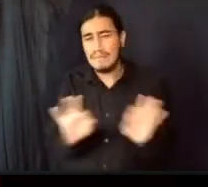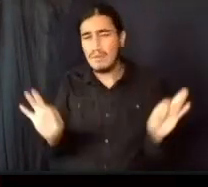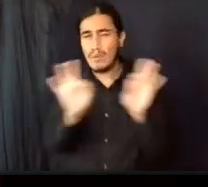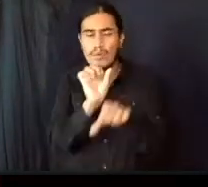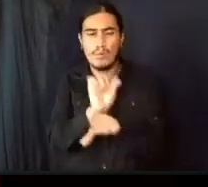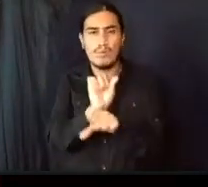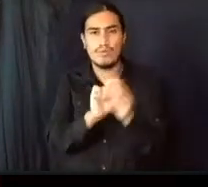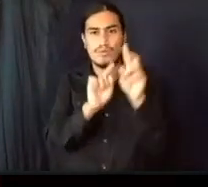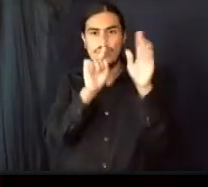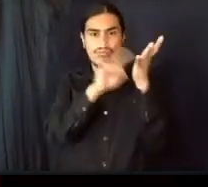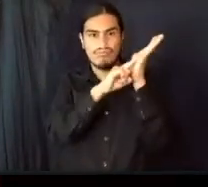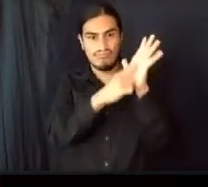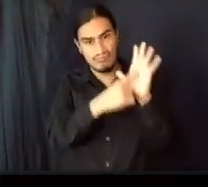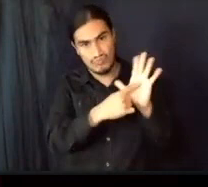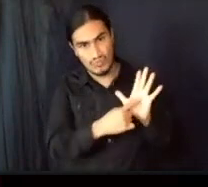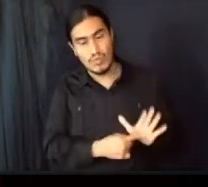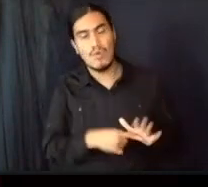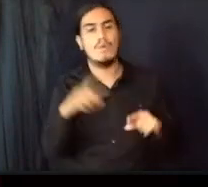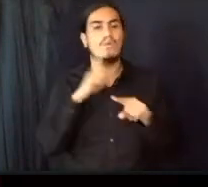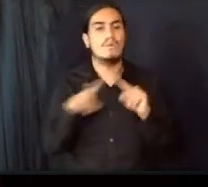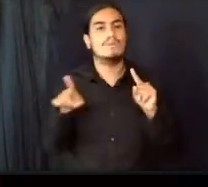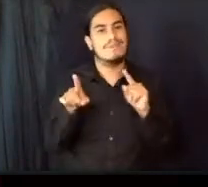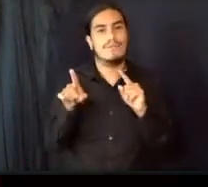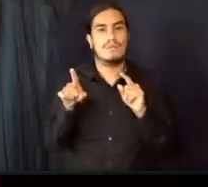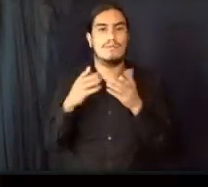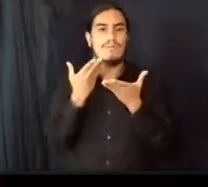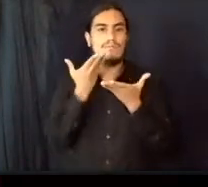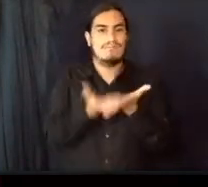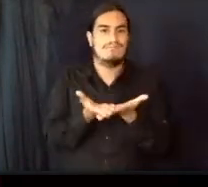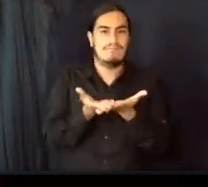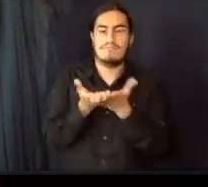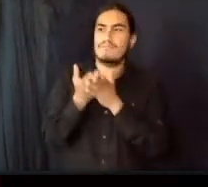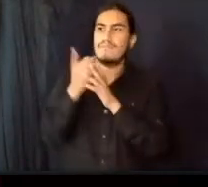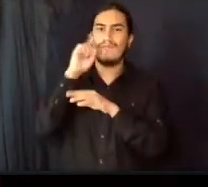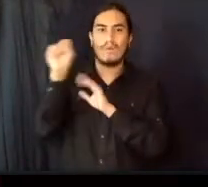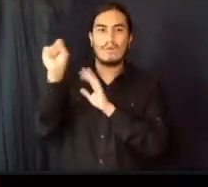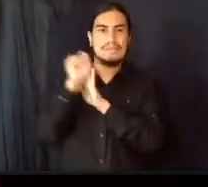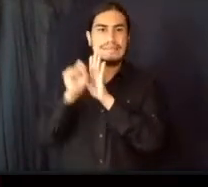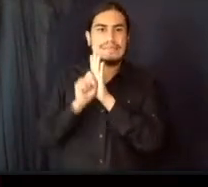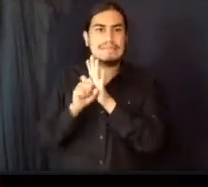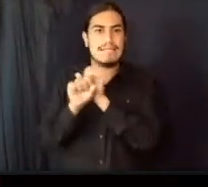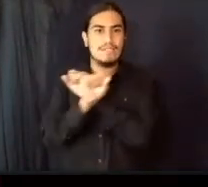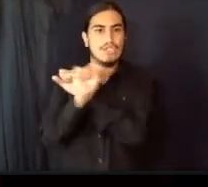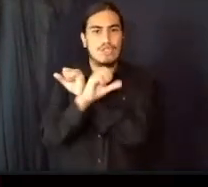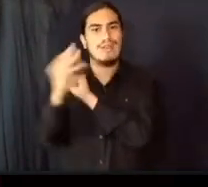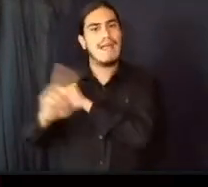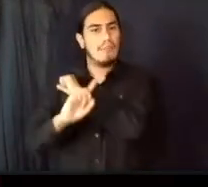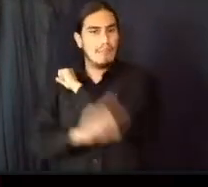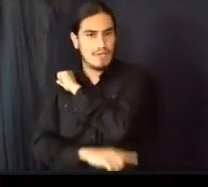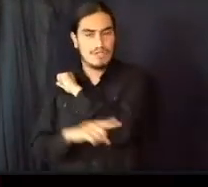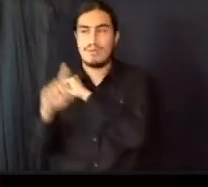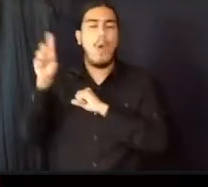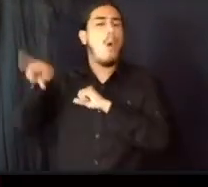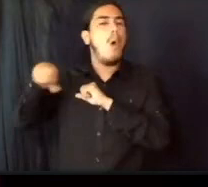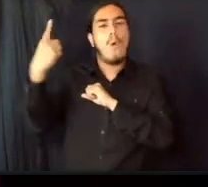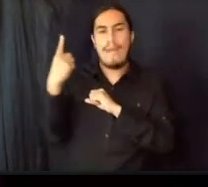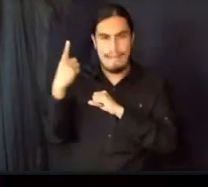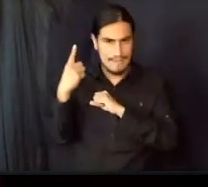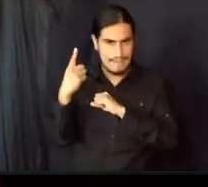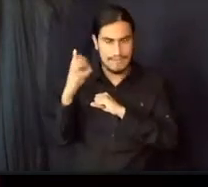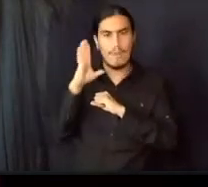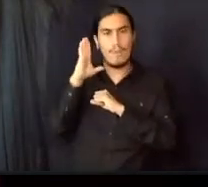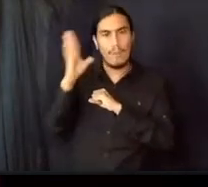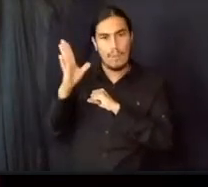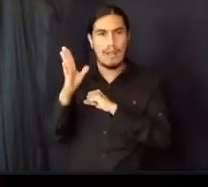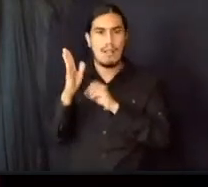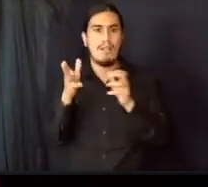divest from forms of state security and punishment, which always and already put our lives at